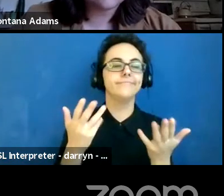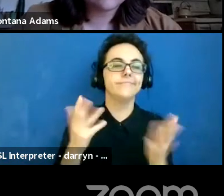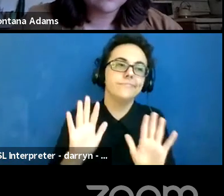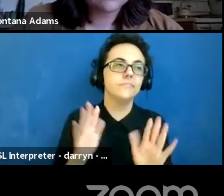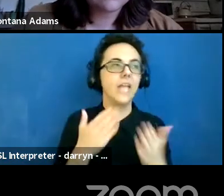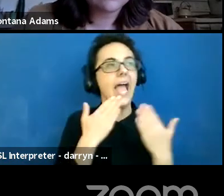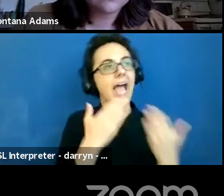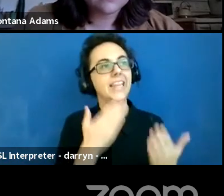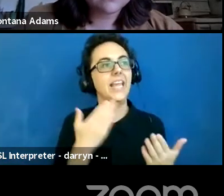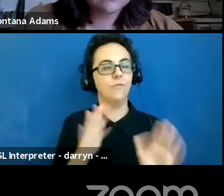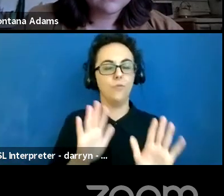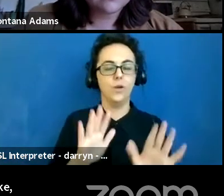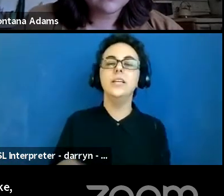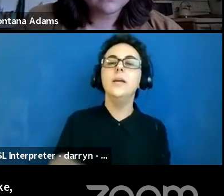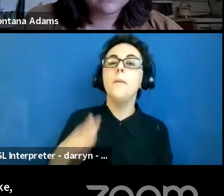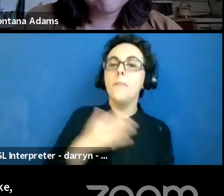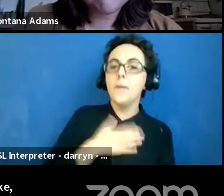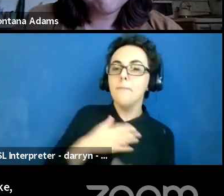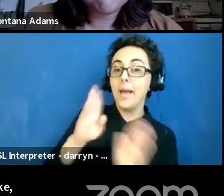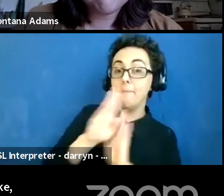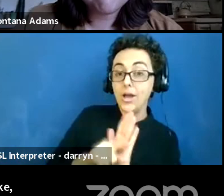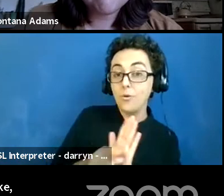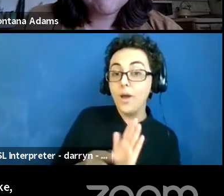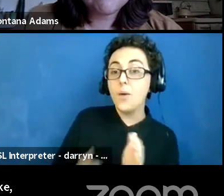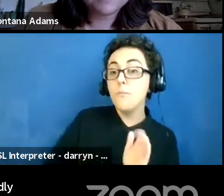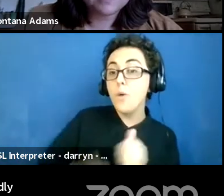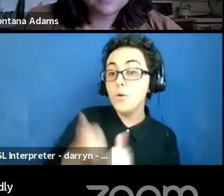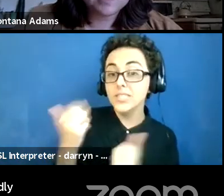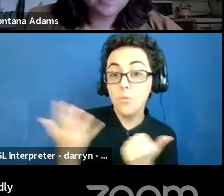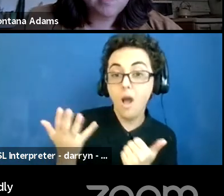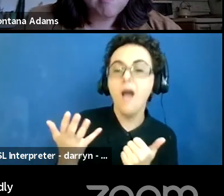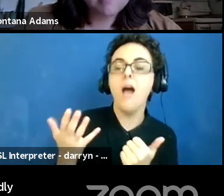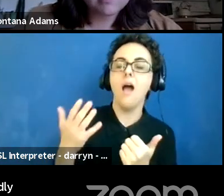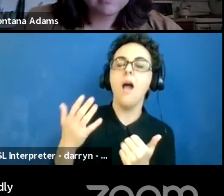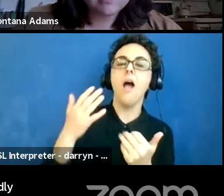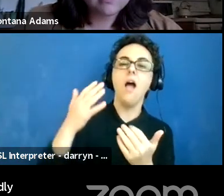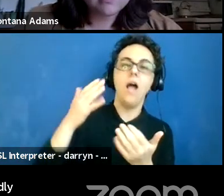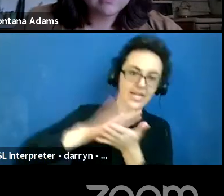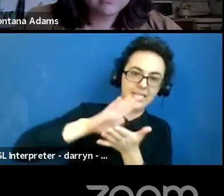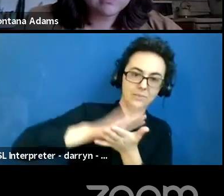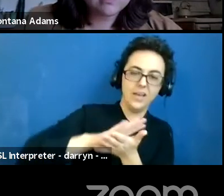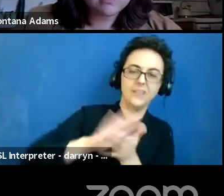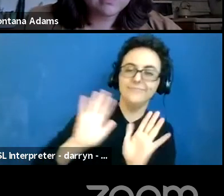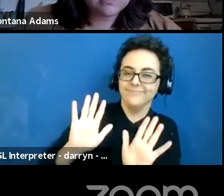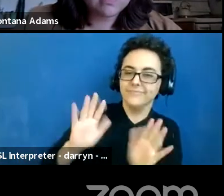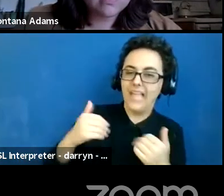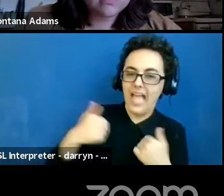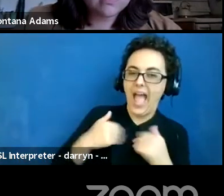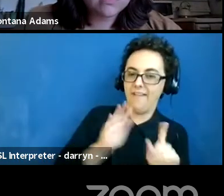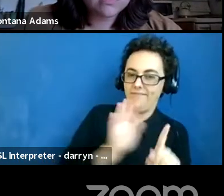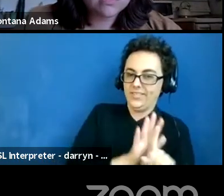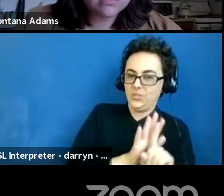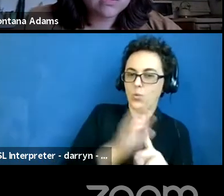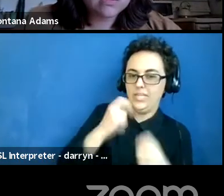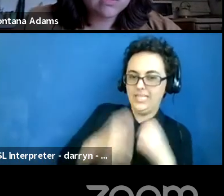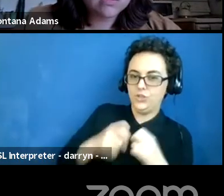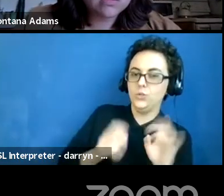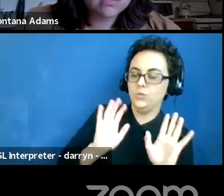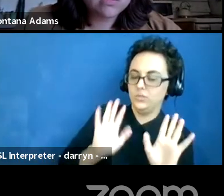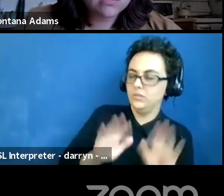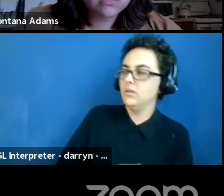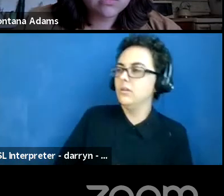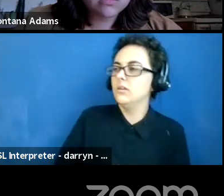its own issues. And there's this whole question for myself of, do I fight and push to